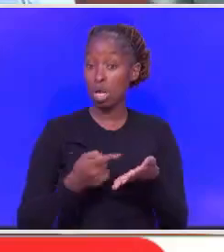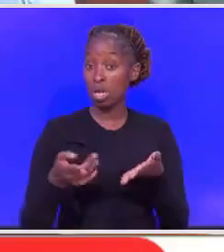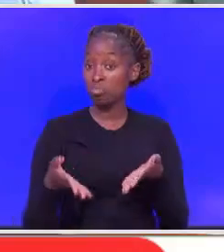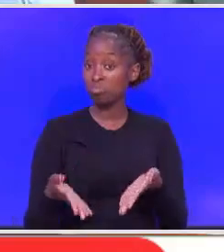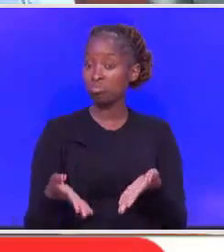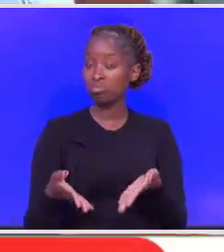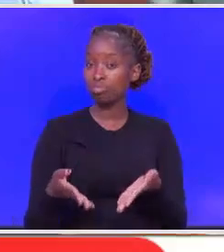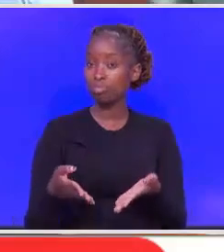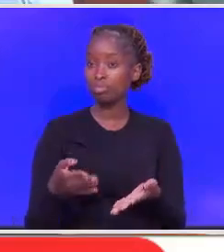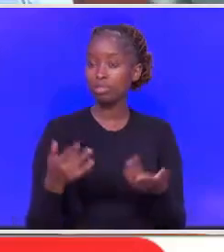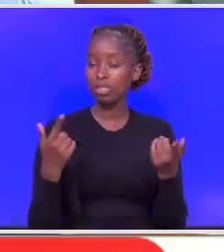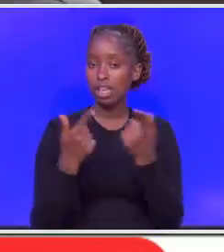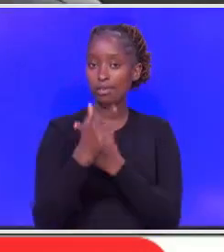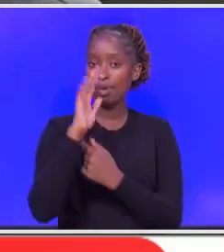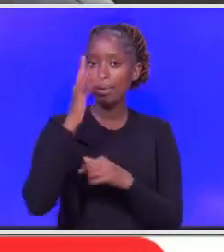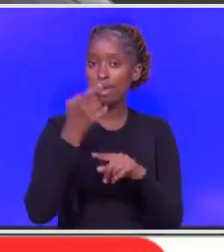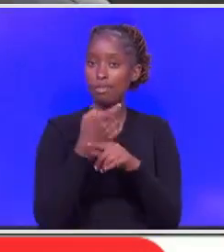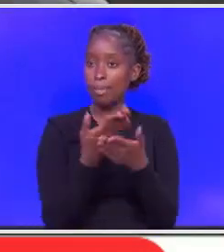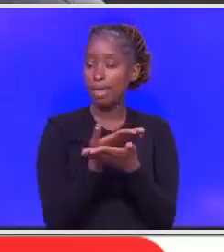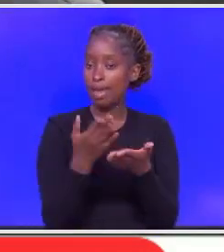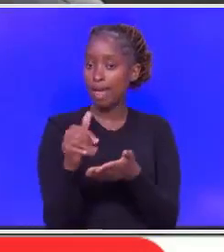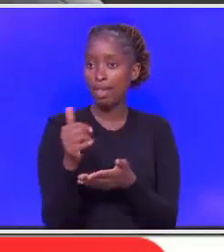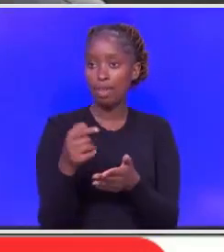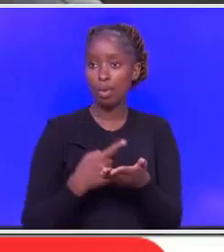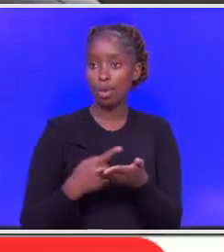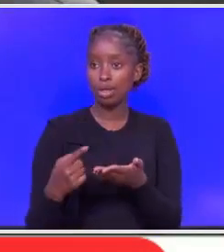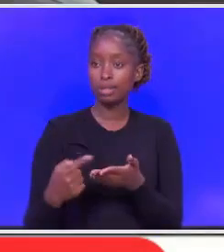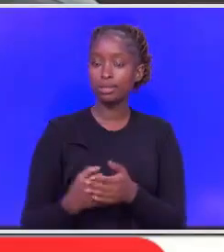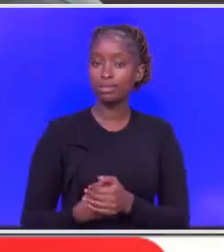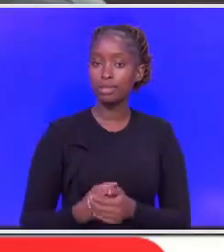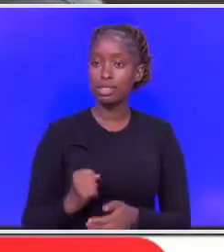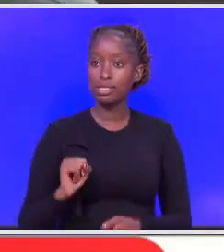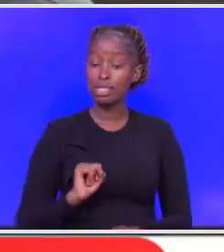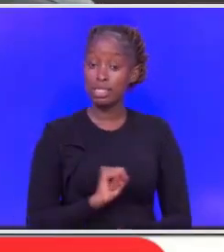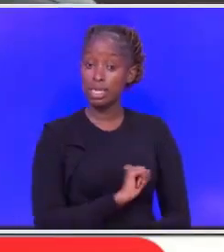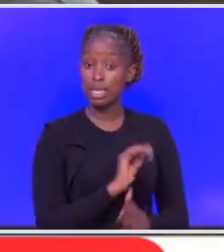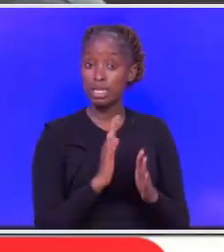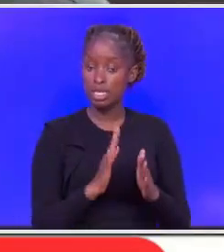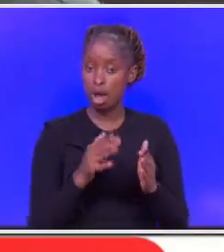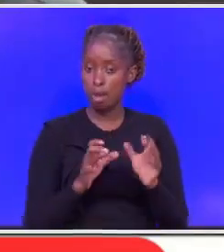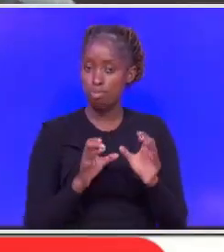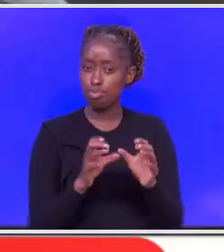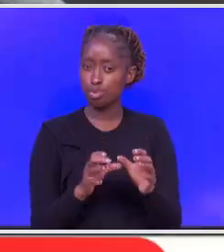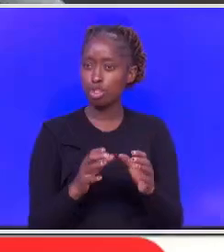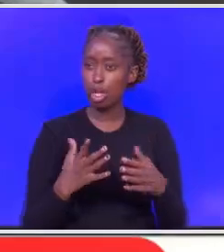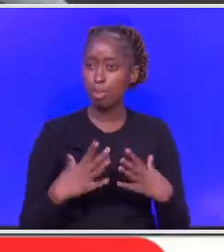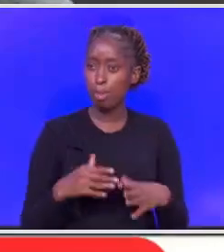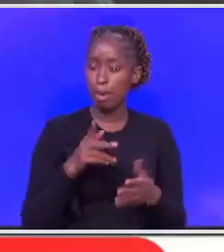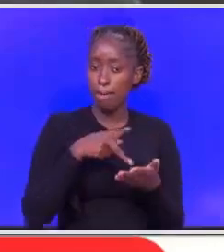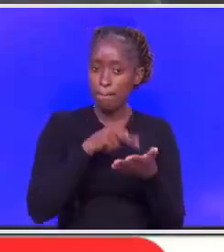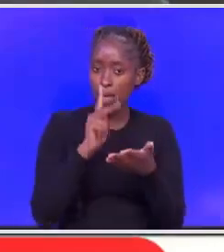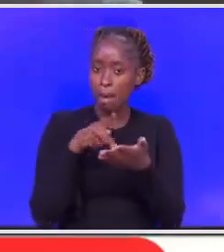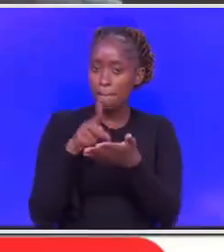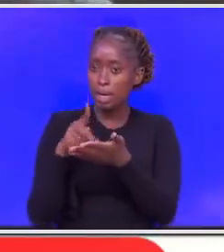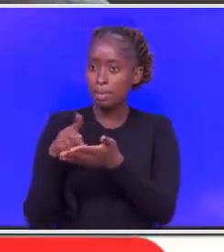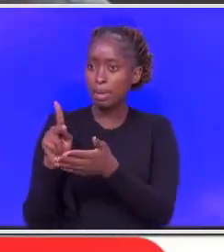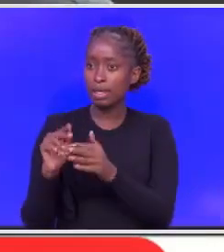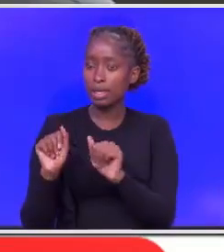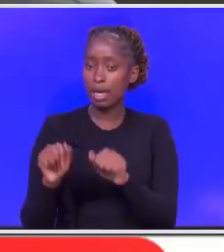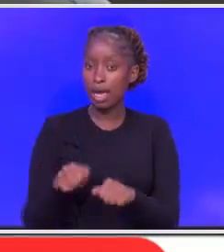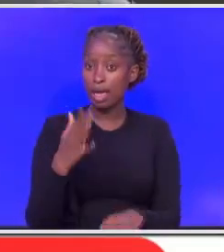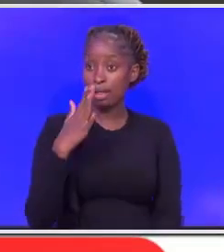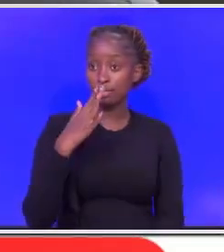this week is very different from the other week, Chairman. Senators and MPs push for businesses to be paid, contractors to be paid, lawyers to be paid. You know, I will not mention